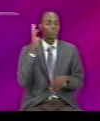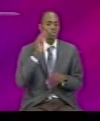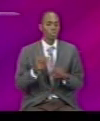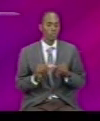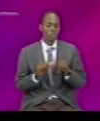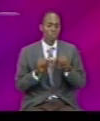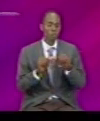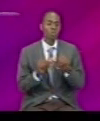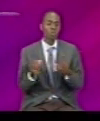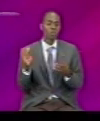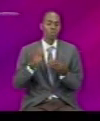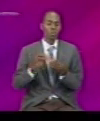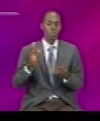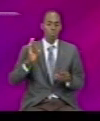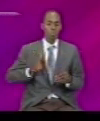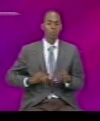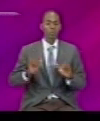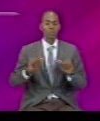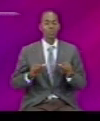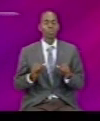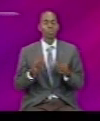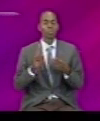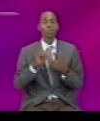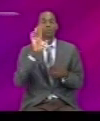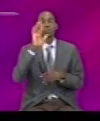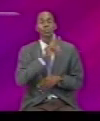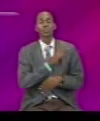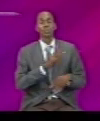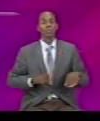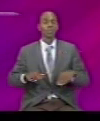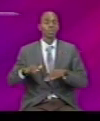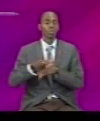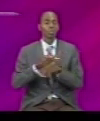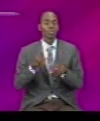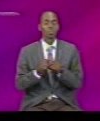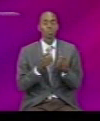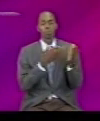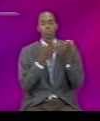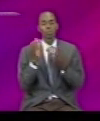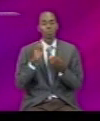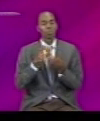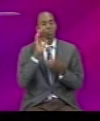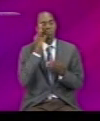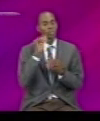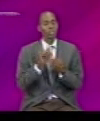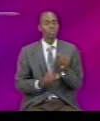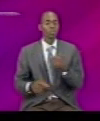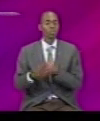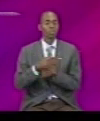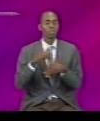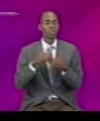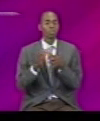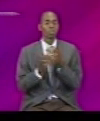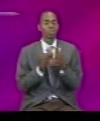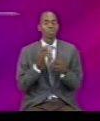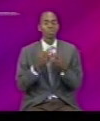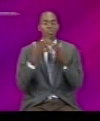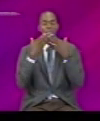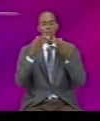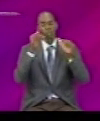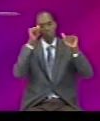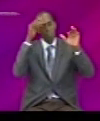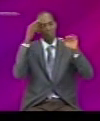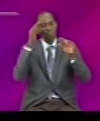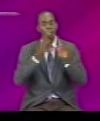kingdom as we bear fruit daily in Jesus' name. We thank you, Lord, because we know you have answered. In this